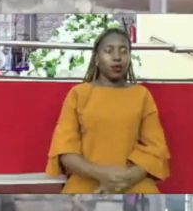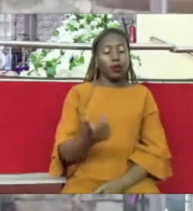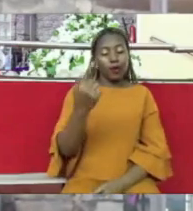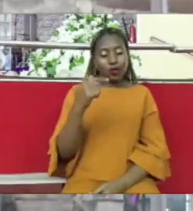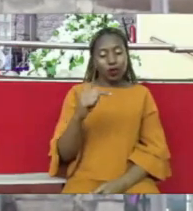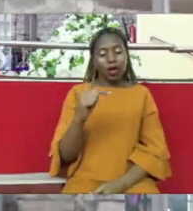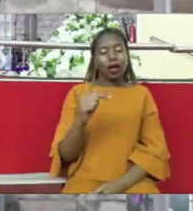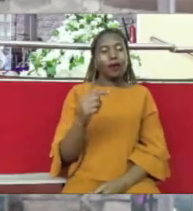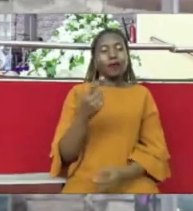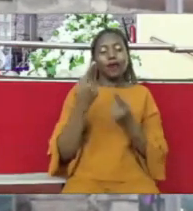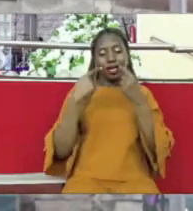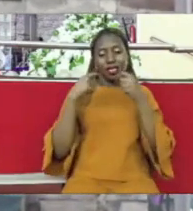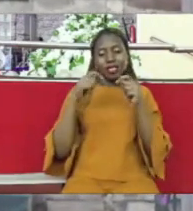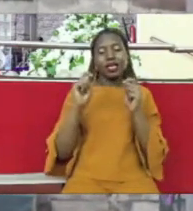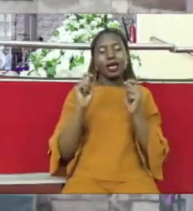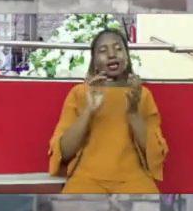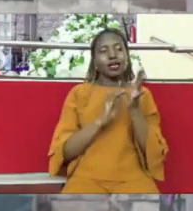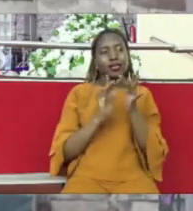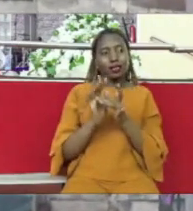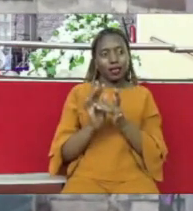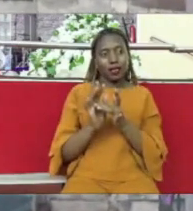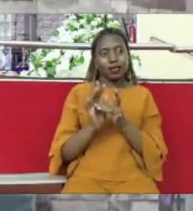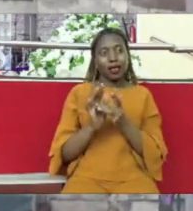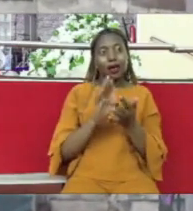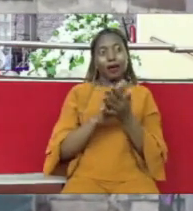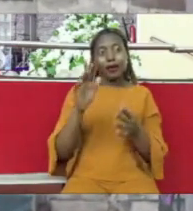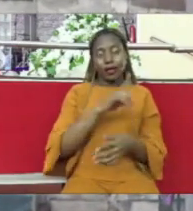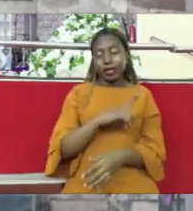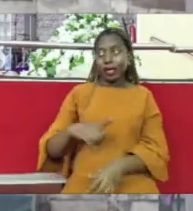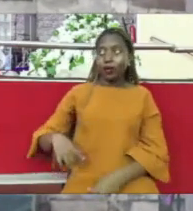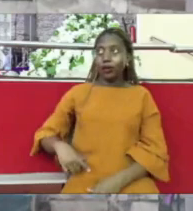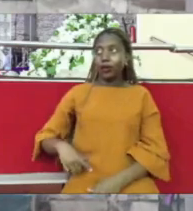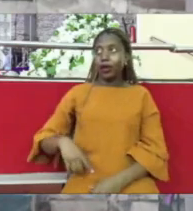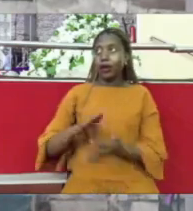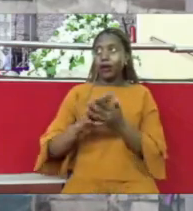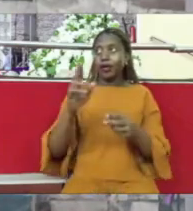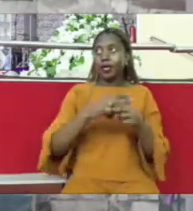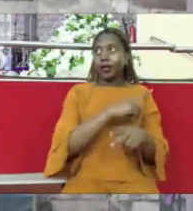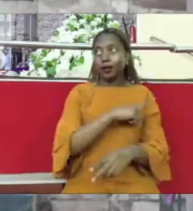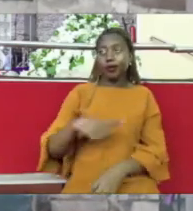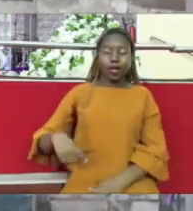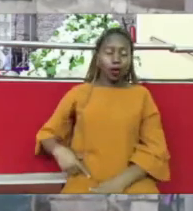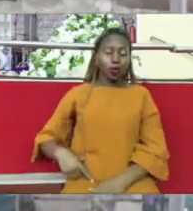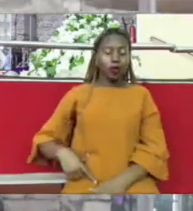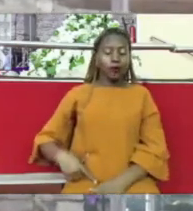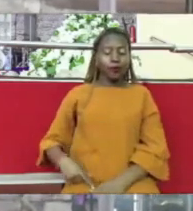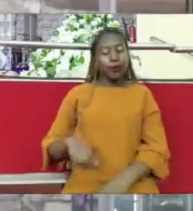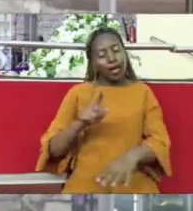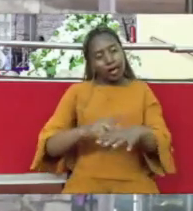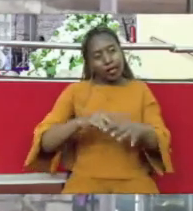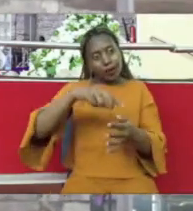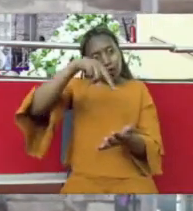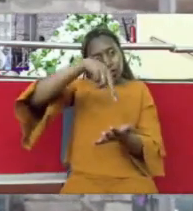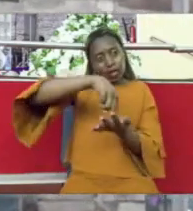taste a man. Jo uonje huyu mwanamume. Bwana Yesu asifiwe. Hallelujah. Praise the name of the Lord. Amen. As we rise up on our feet.